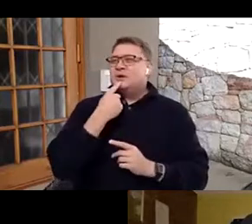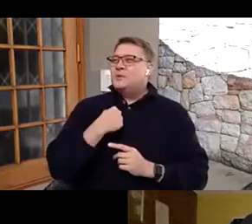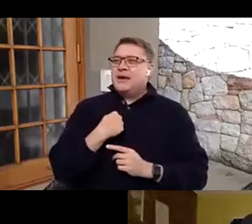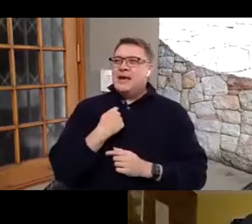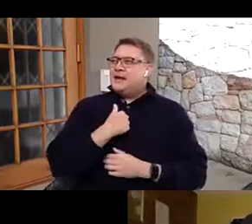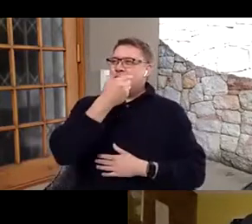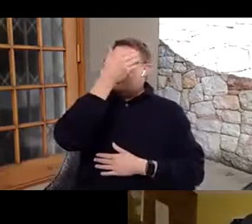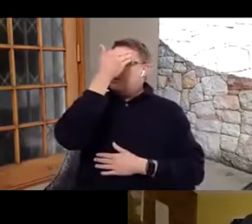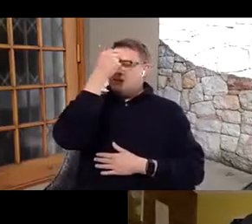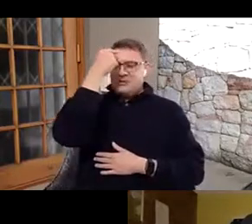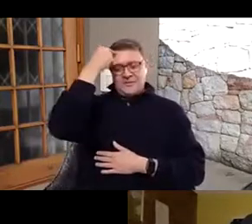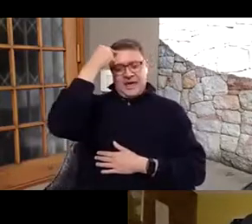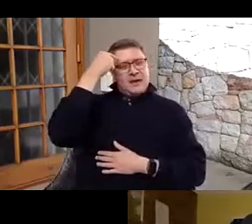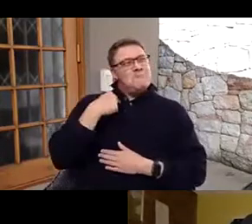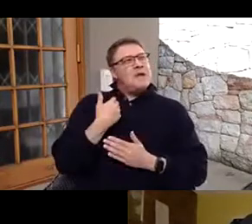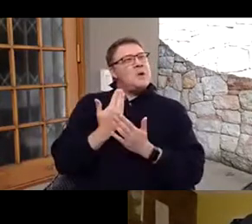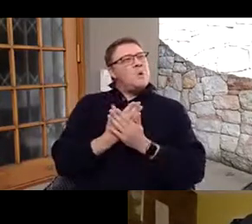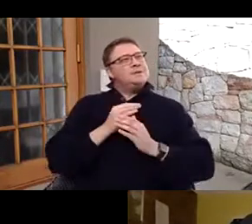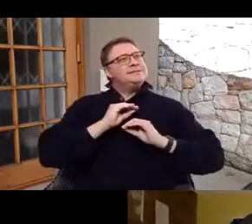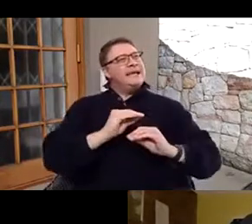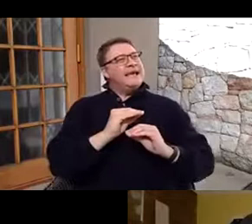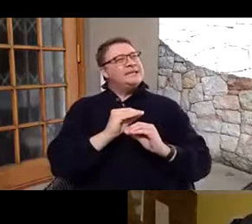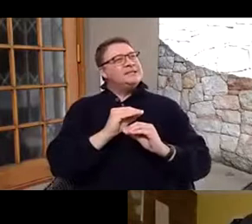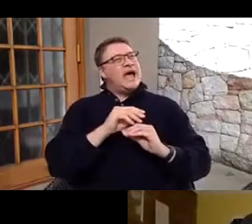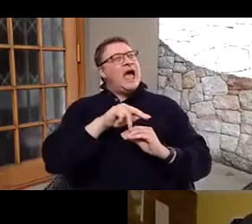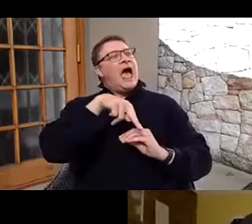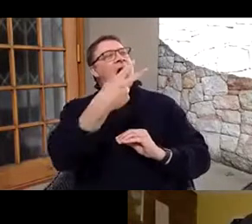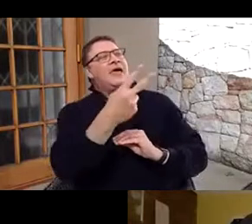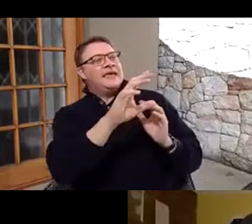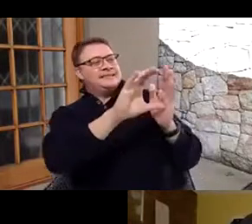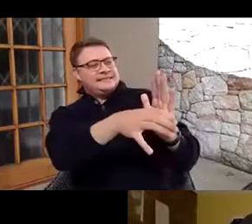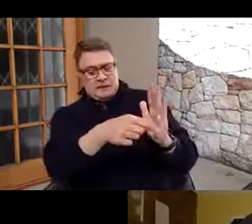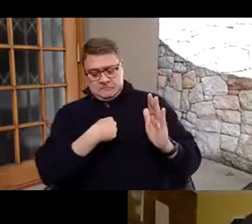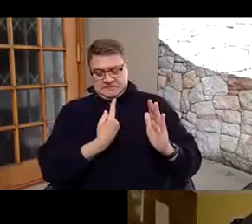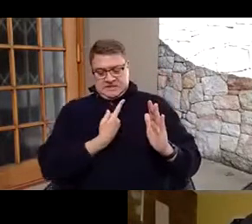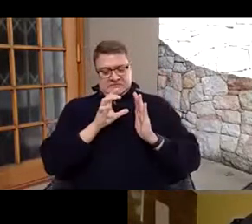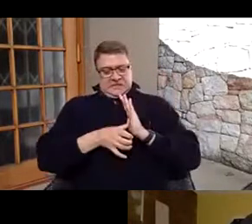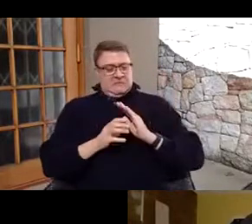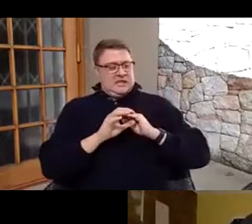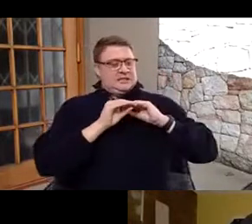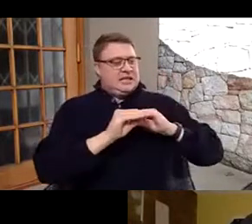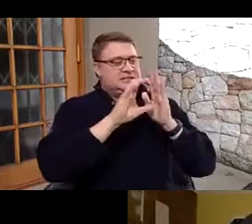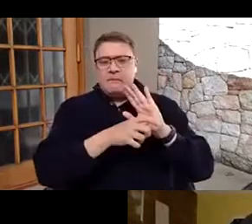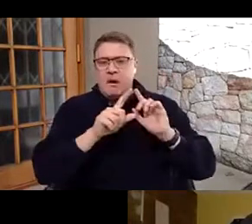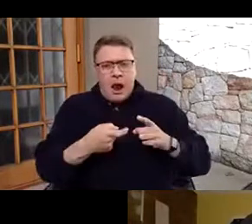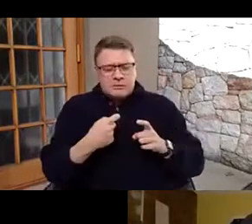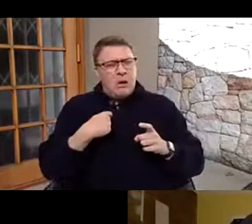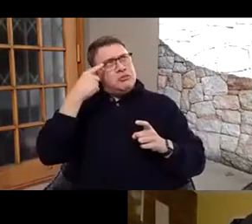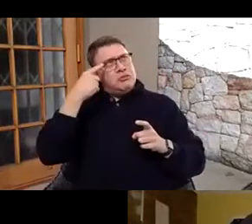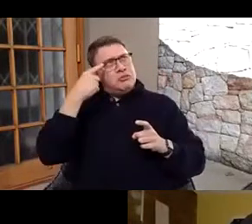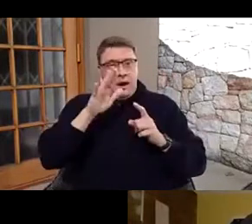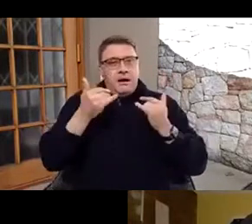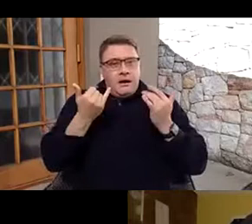think that you could teach children with other disabilities because you were disabled yourself. So I think maybe the first step actually